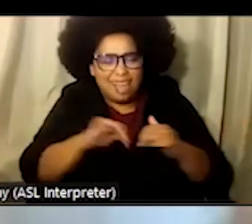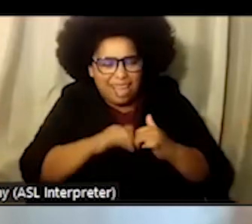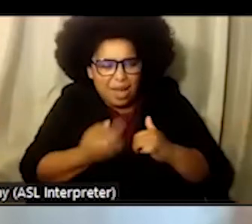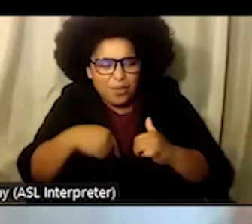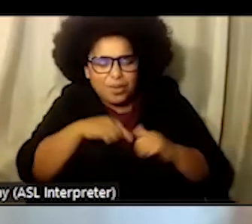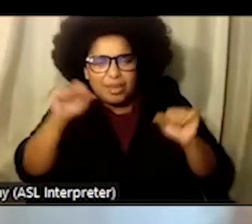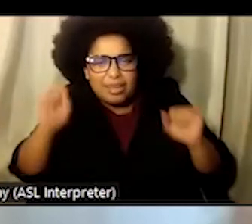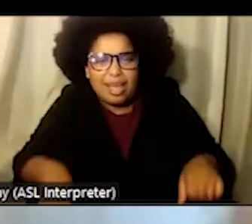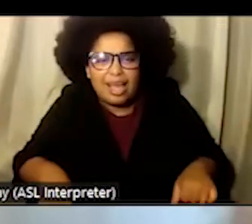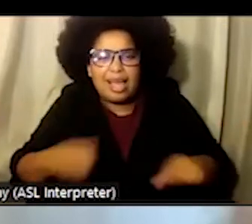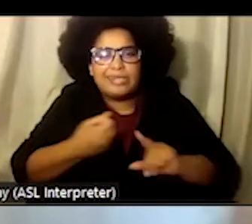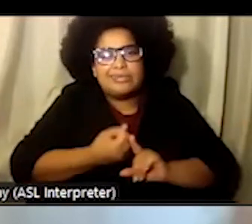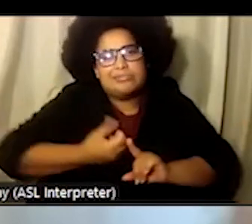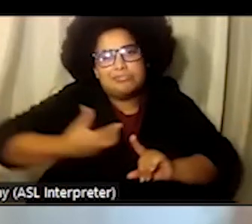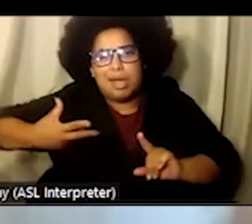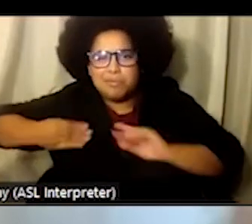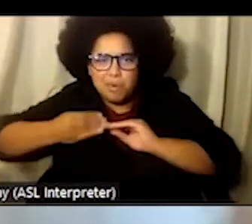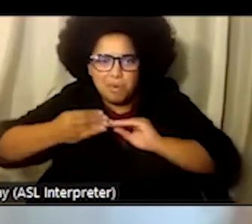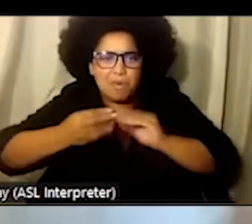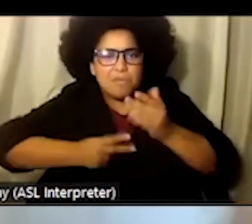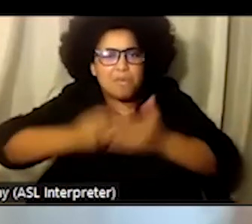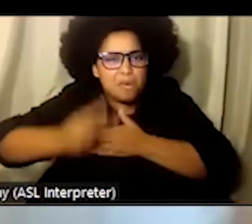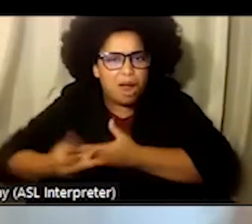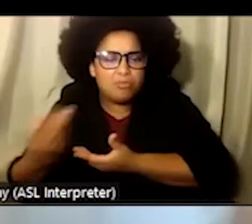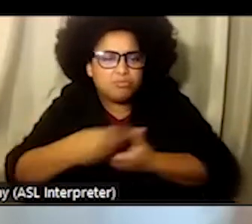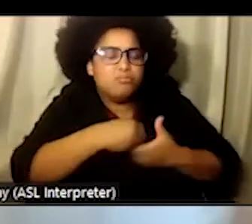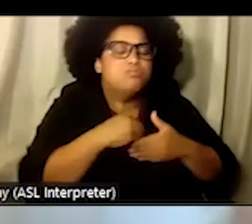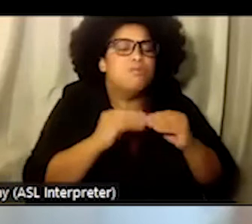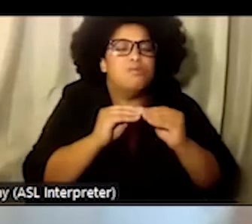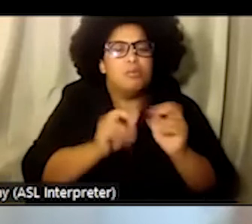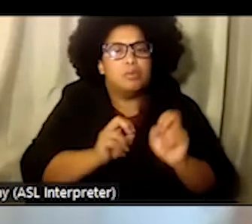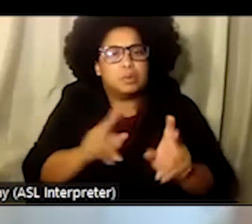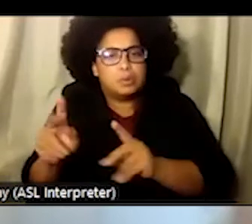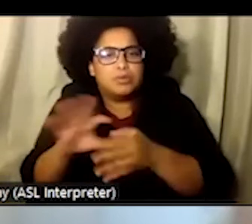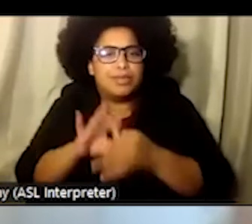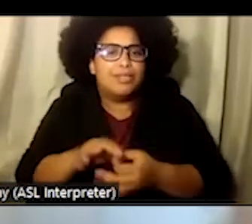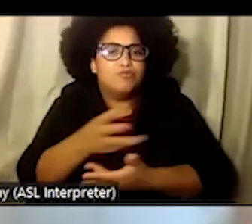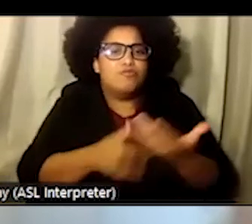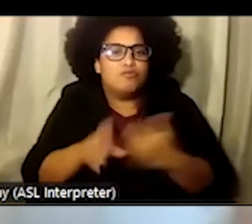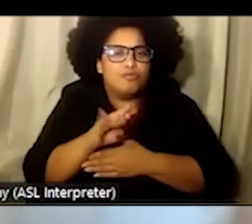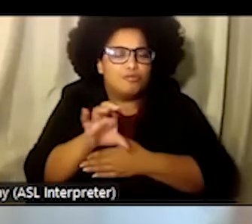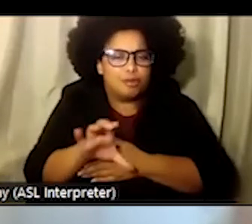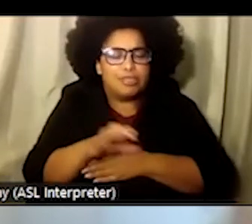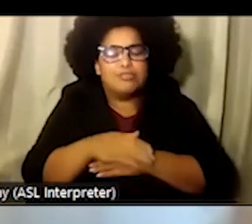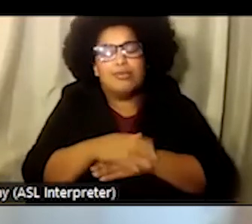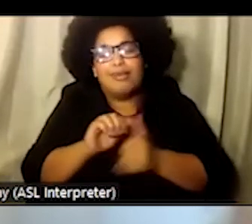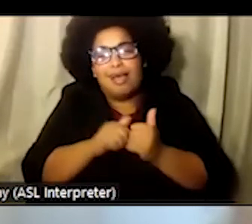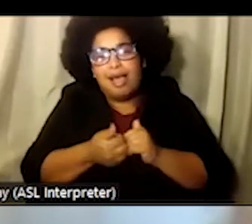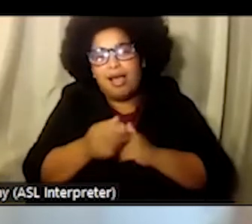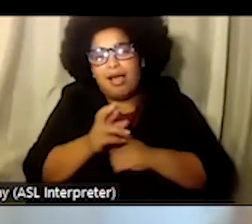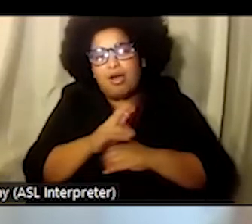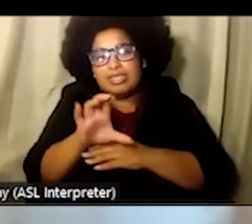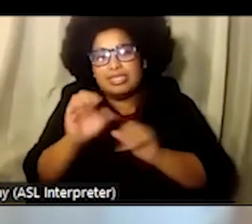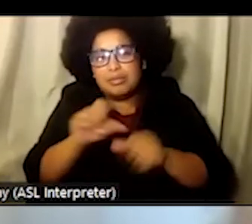can expand social rec programs, expand the opportunities of social recreation, and how the regional centers can be a part of